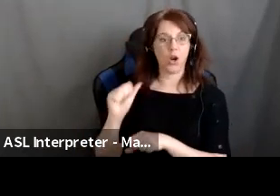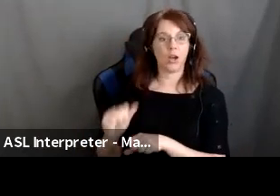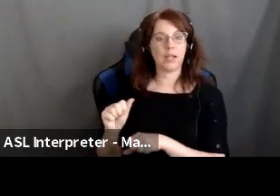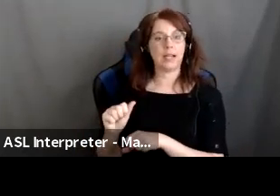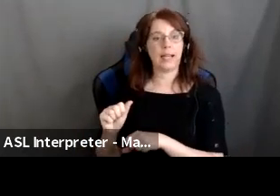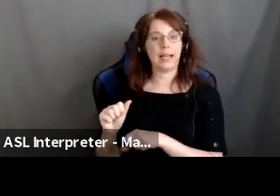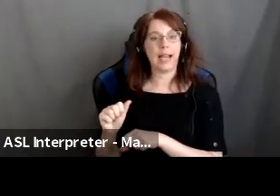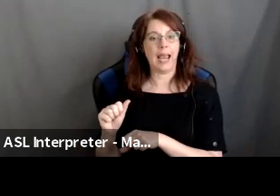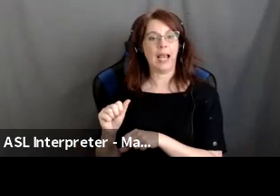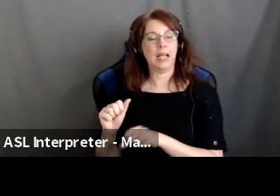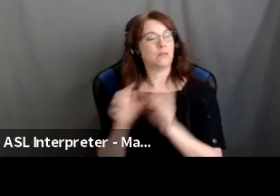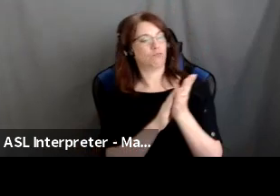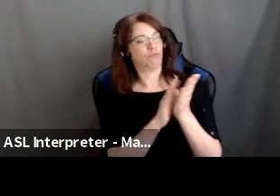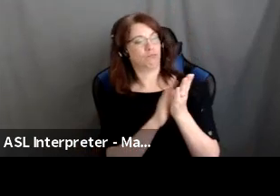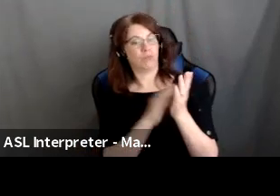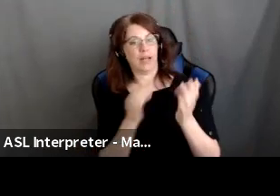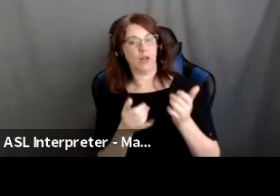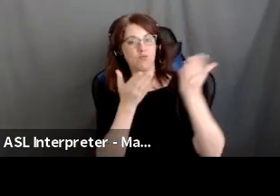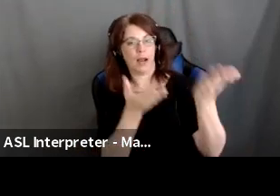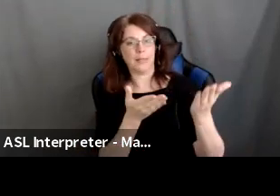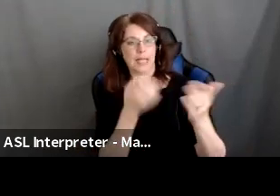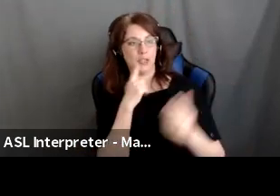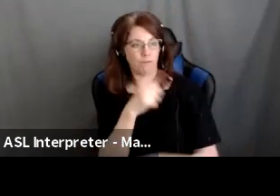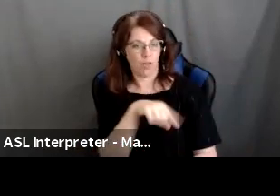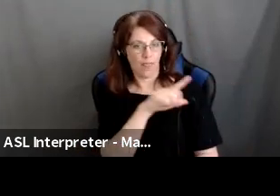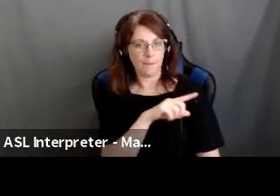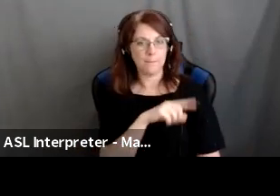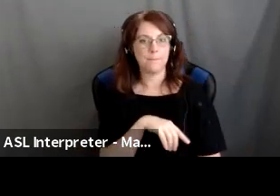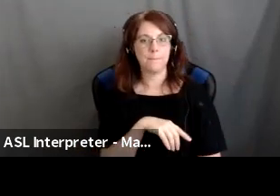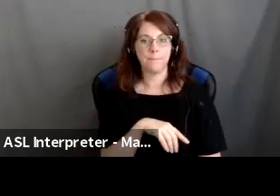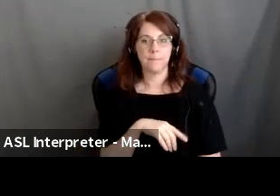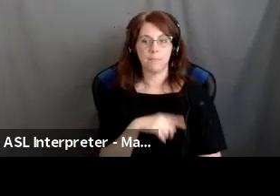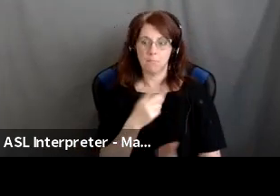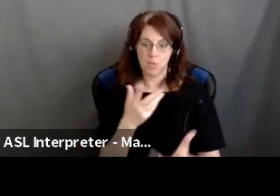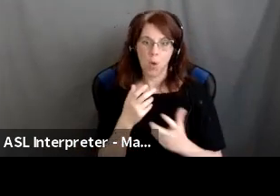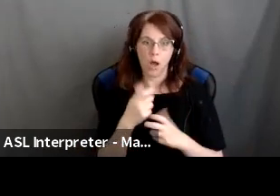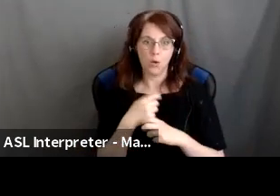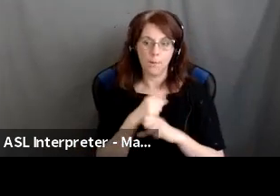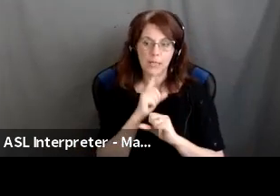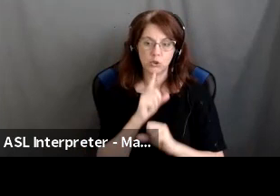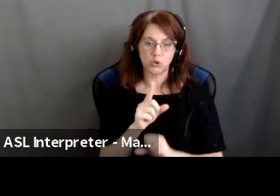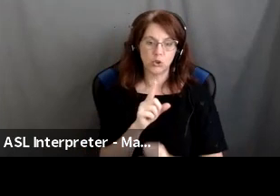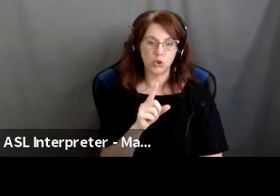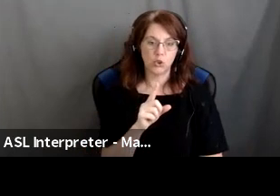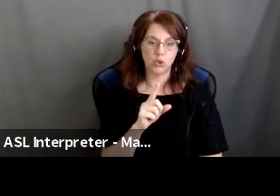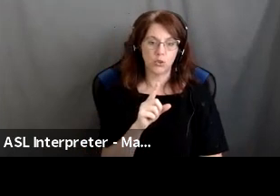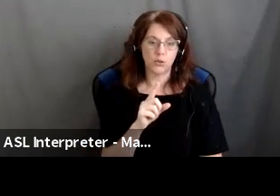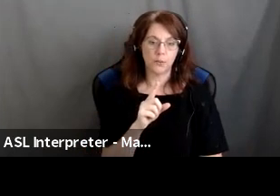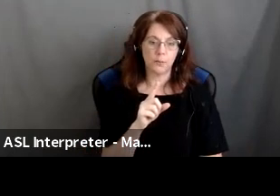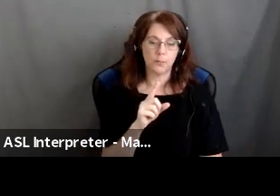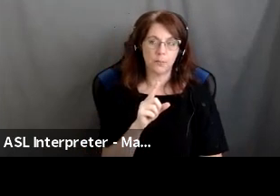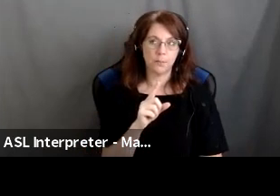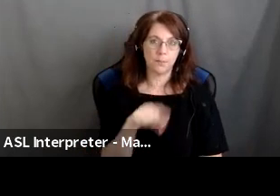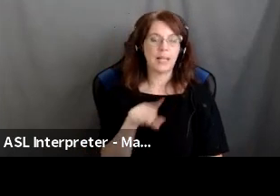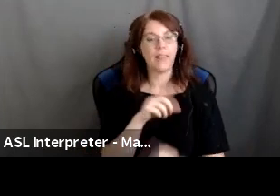that horn in a recommendation for them or something like that, you know, they want to make sure that they want to